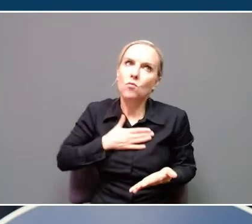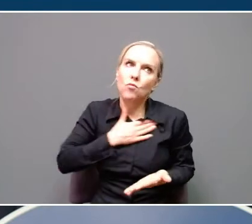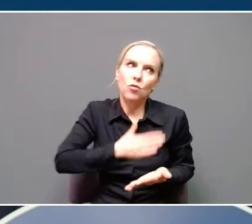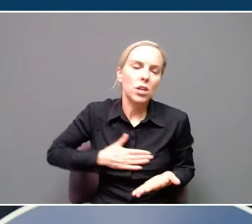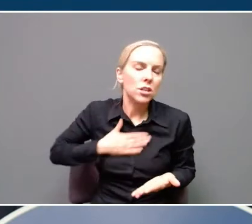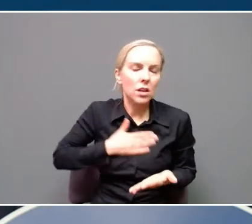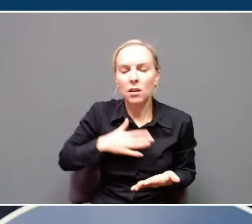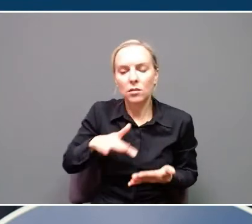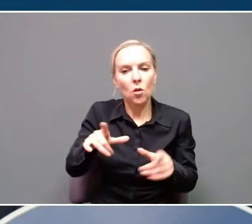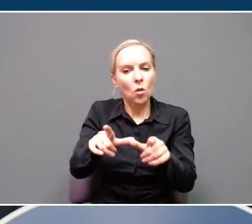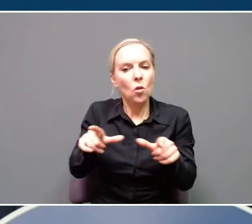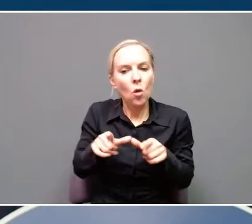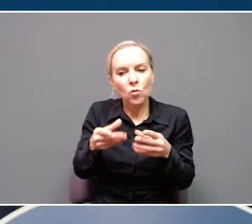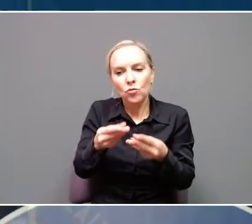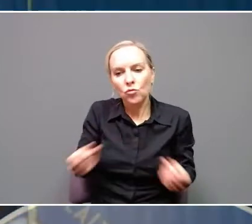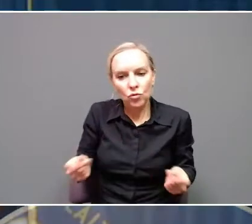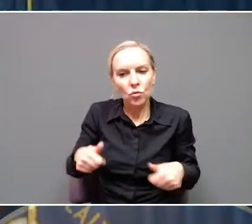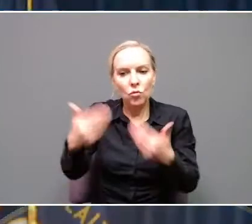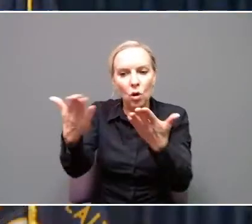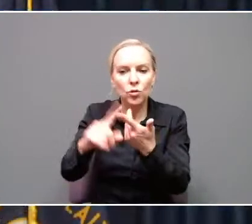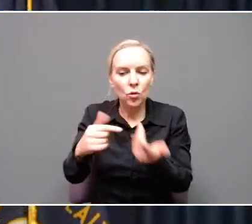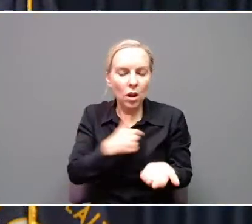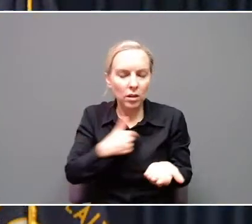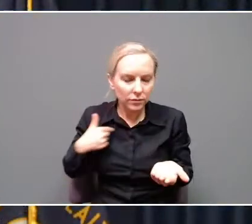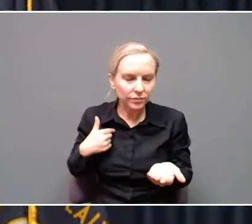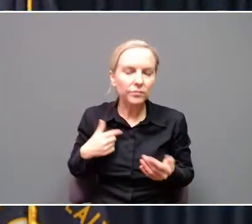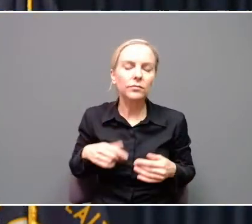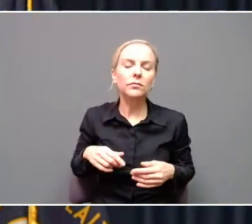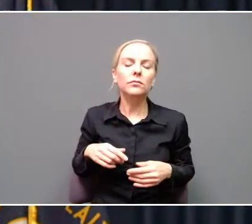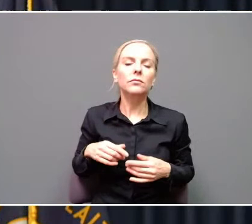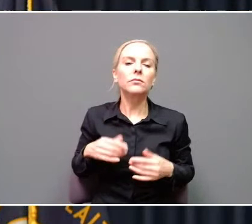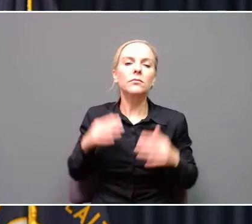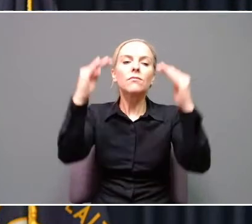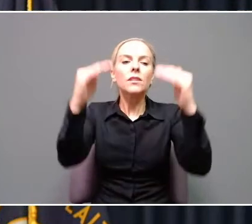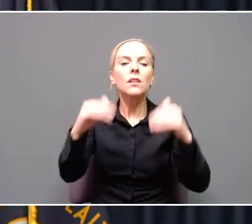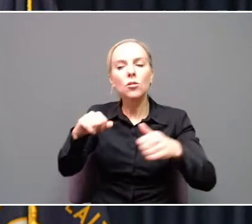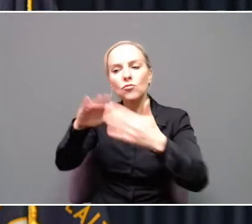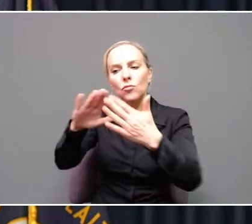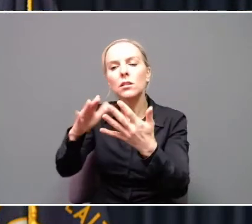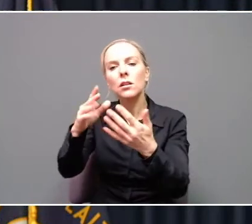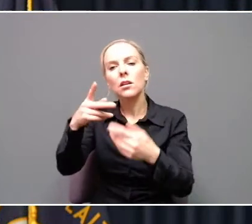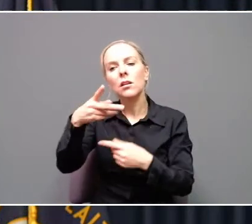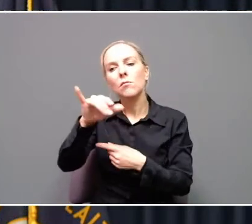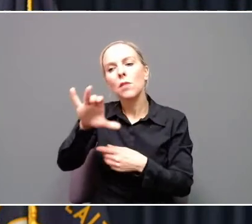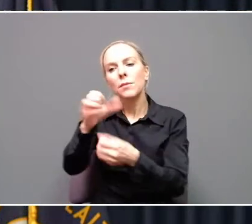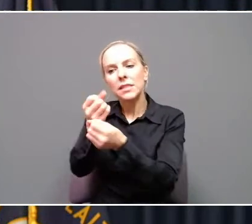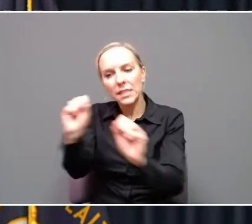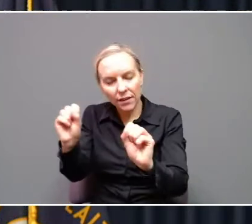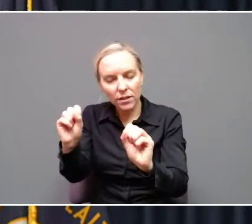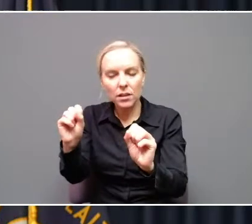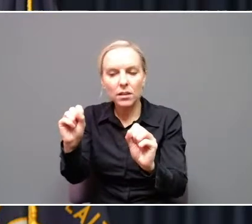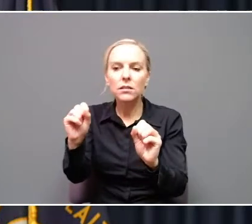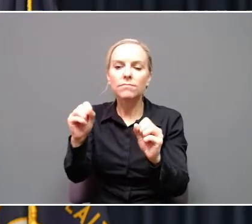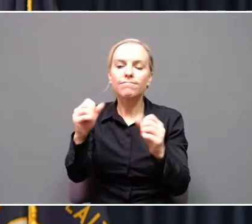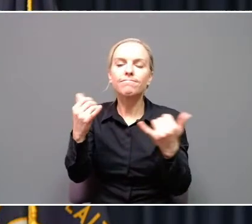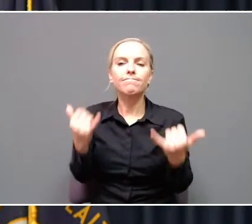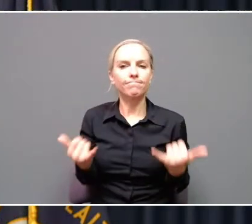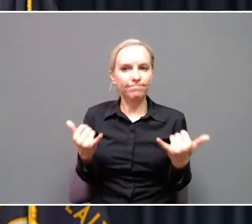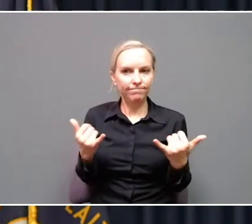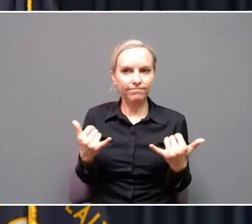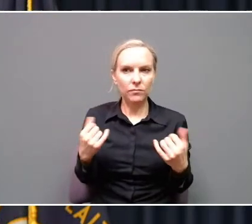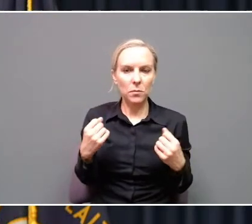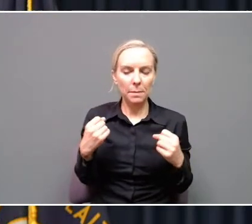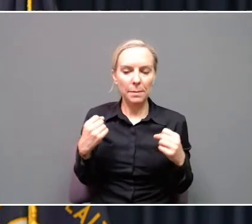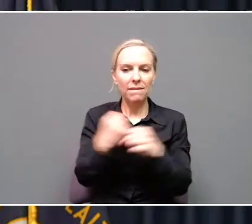us. Also want to address public safety and additional steps we're taking to fight violent